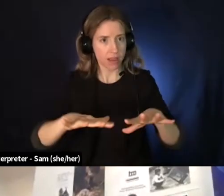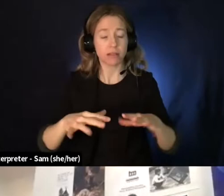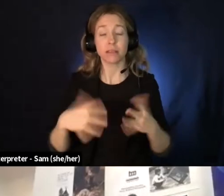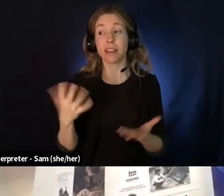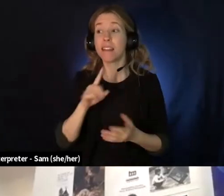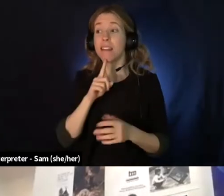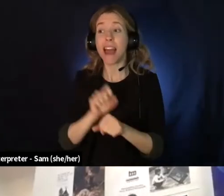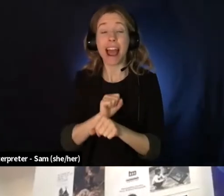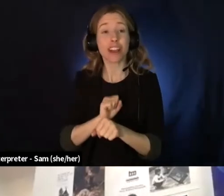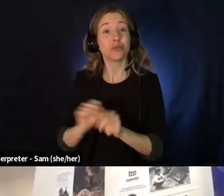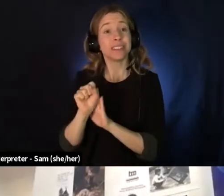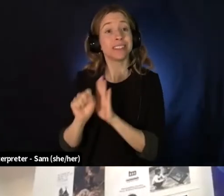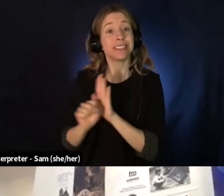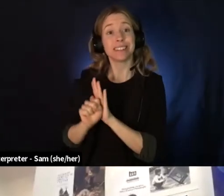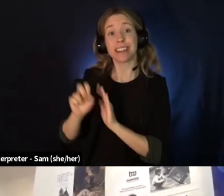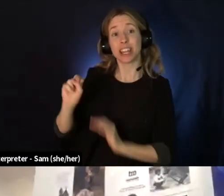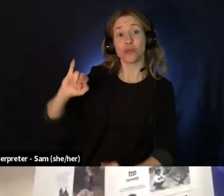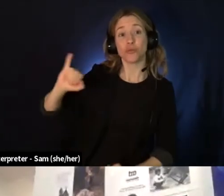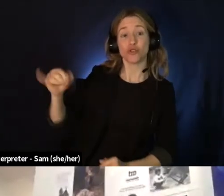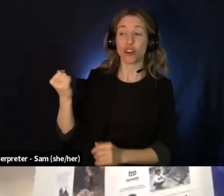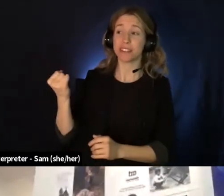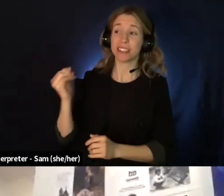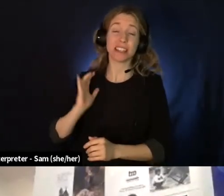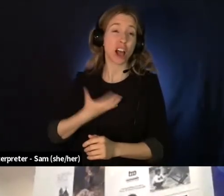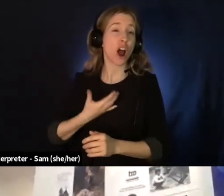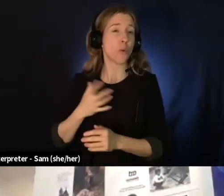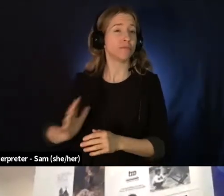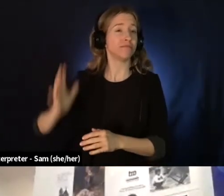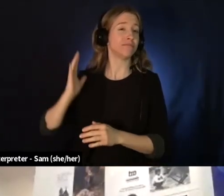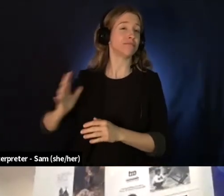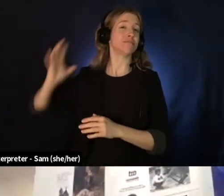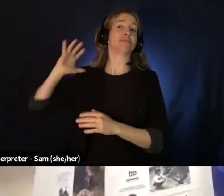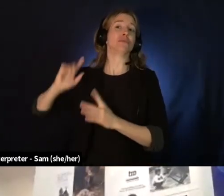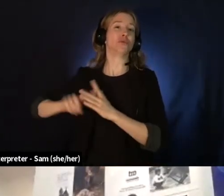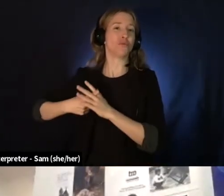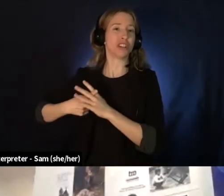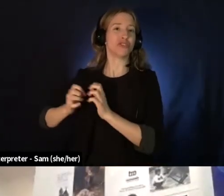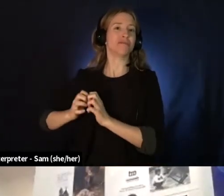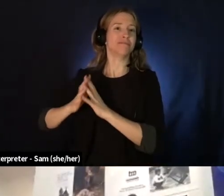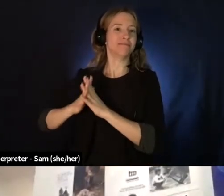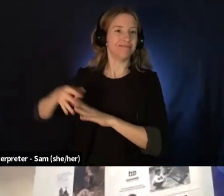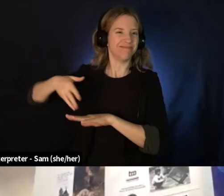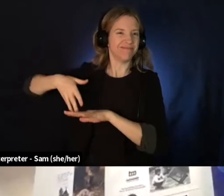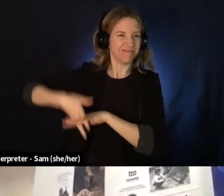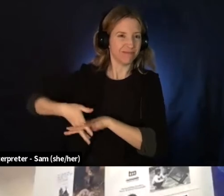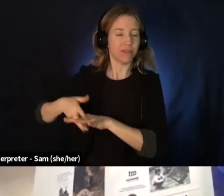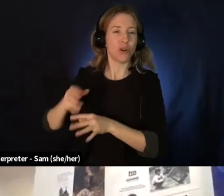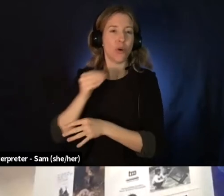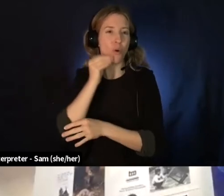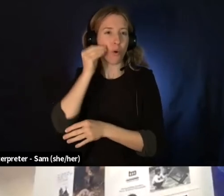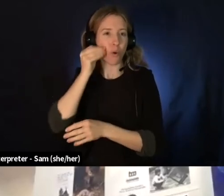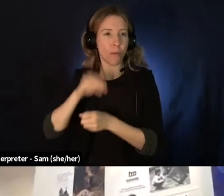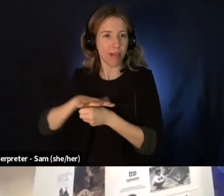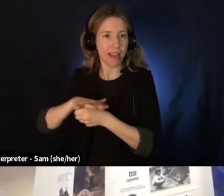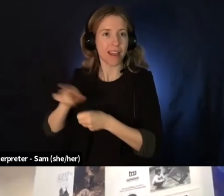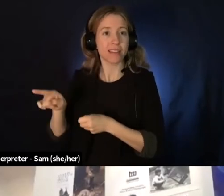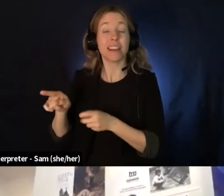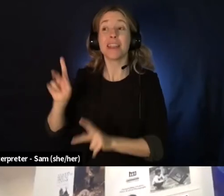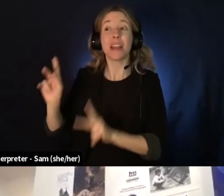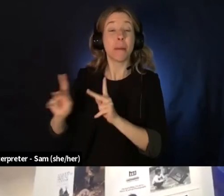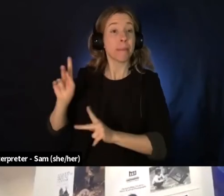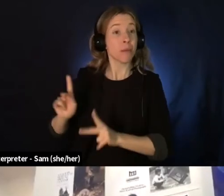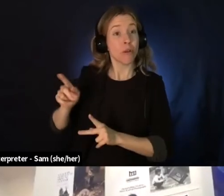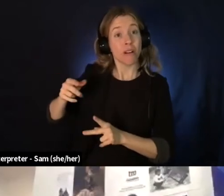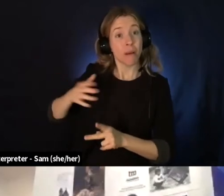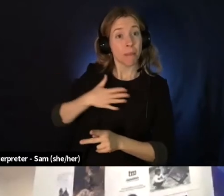They managed to survive being here because they went and hid, went up into the mountains, or went into